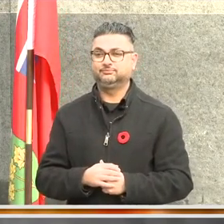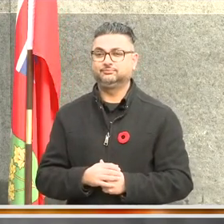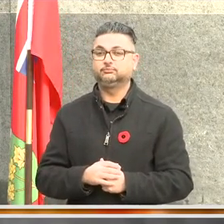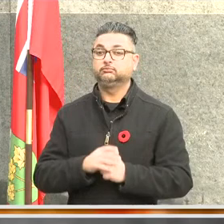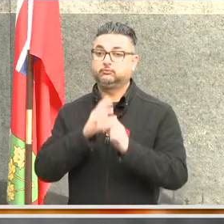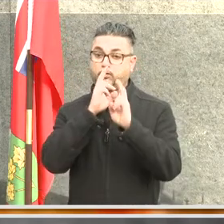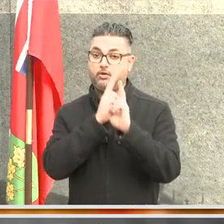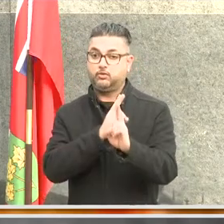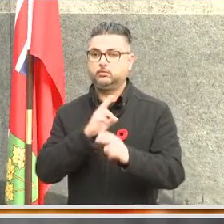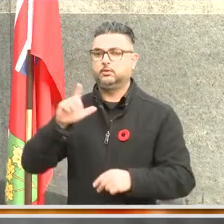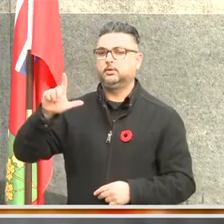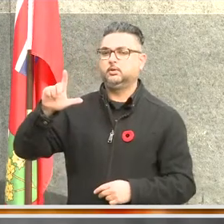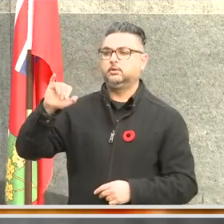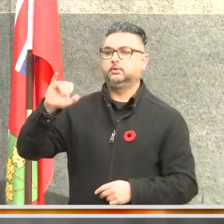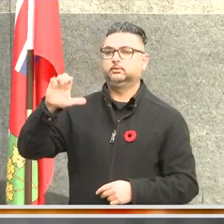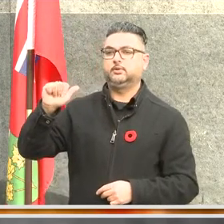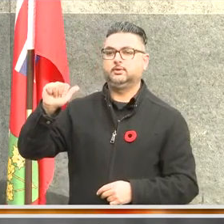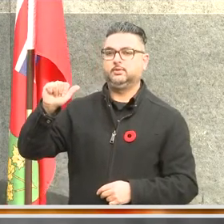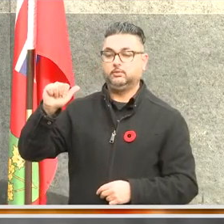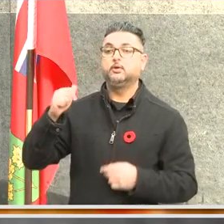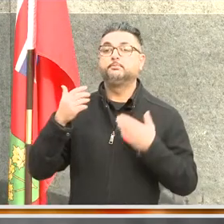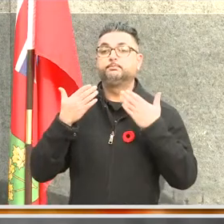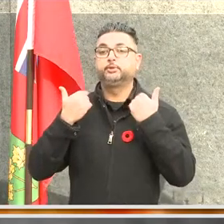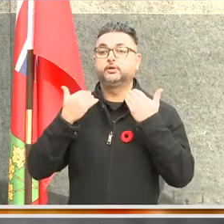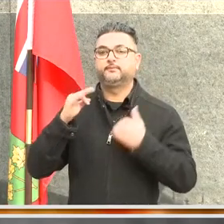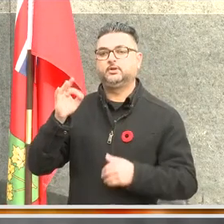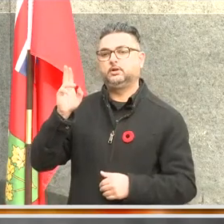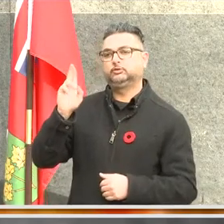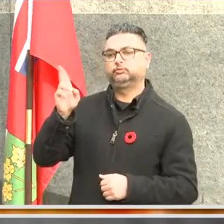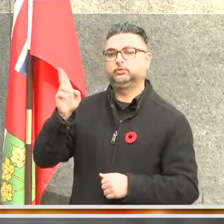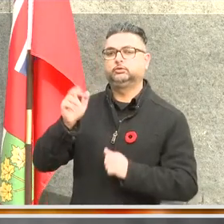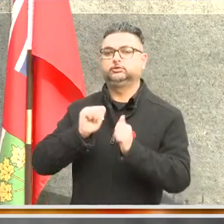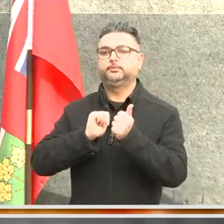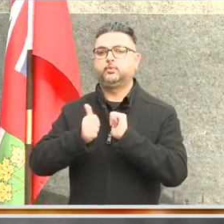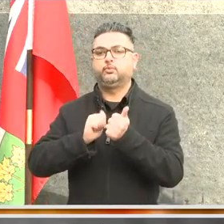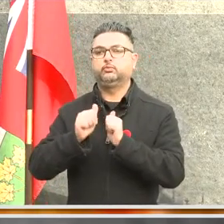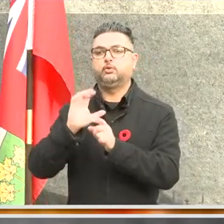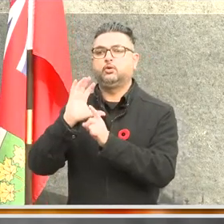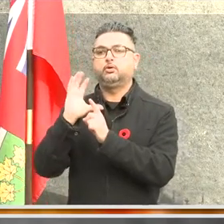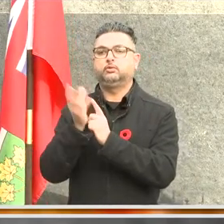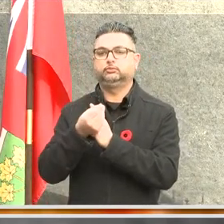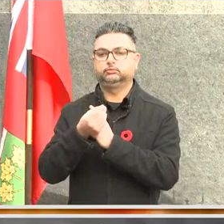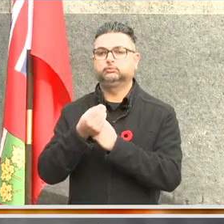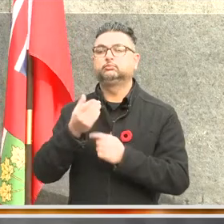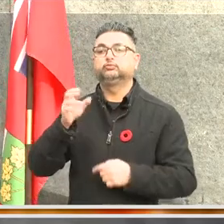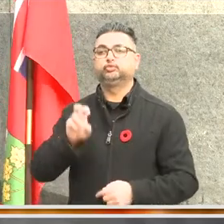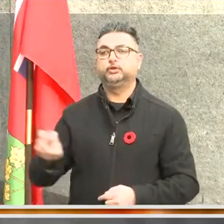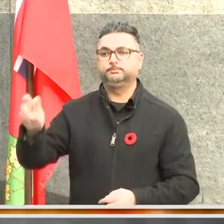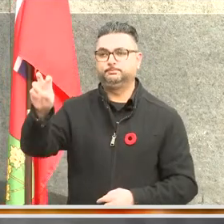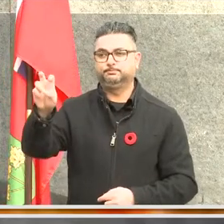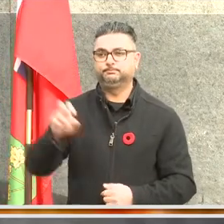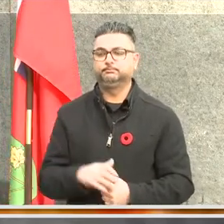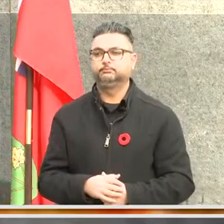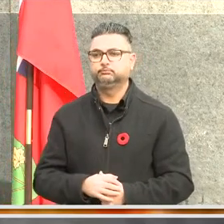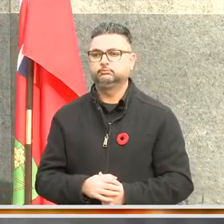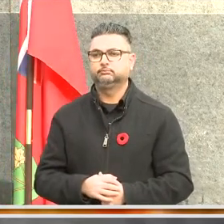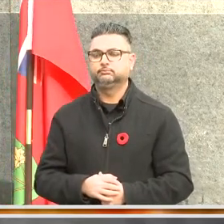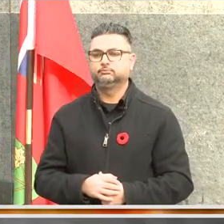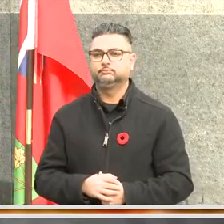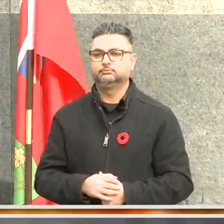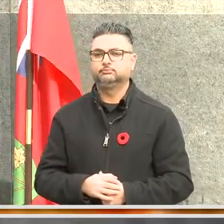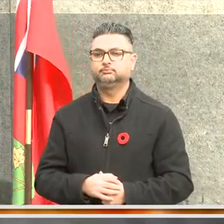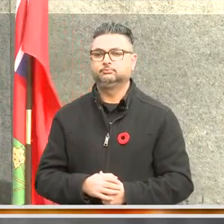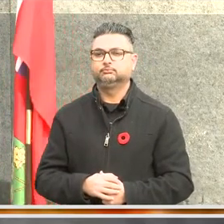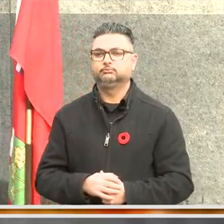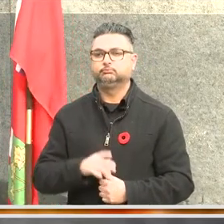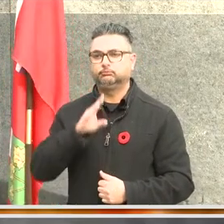McLeod, Minister of Heritage, Sport, Culture and Tourist Industry, Ministre de l'Industrie, du Patrimoine, du Sport,